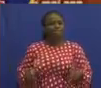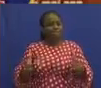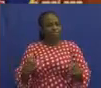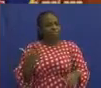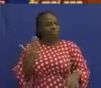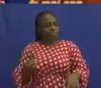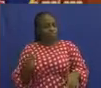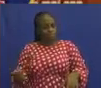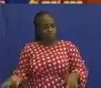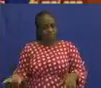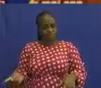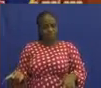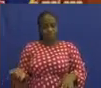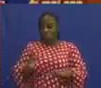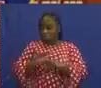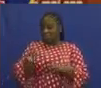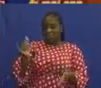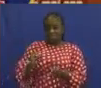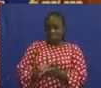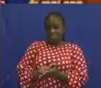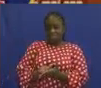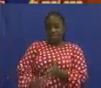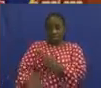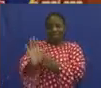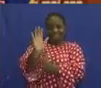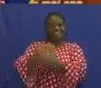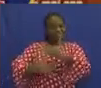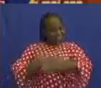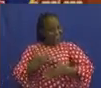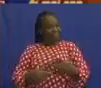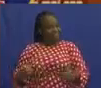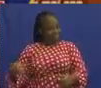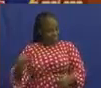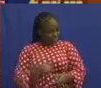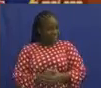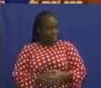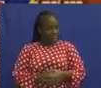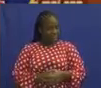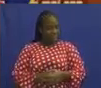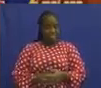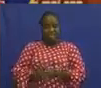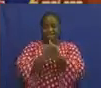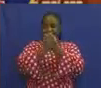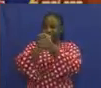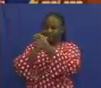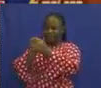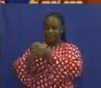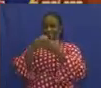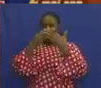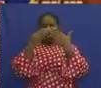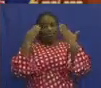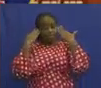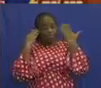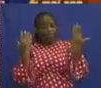livelihoods. Without doubt, God has been gracious to us. I appreciate that the wearing of